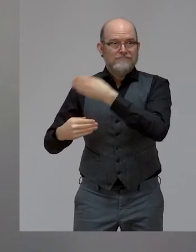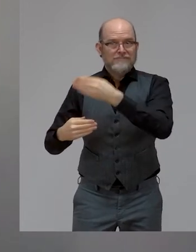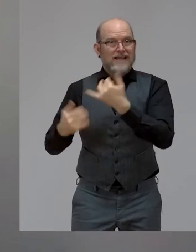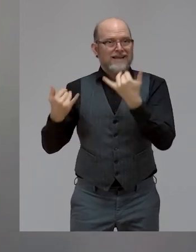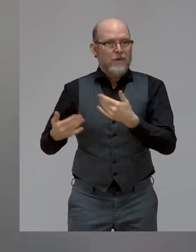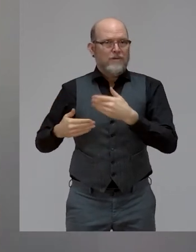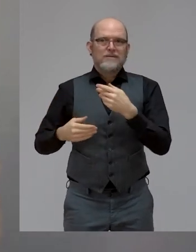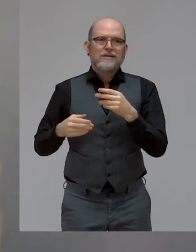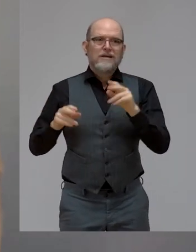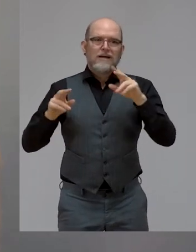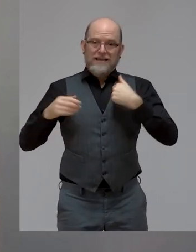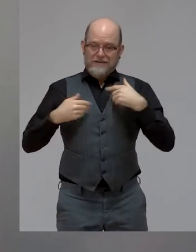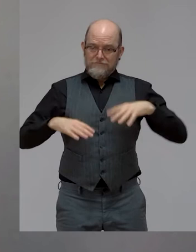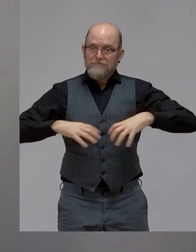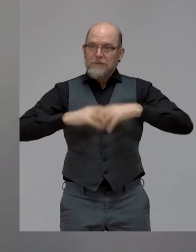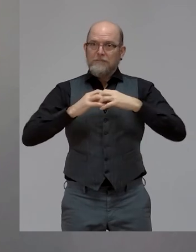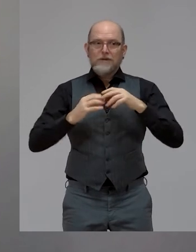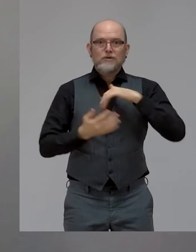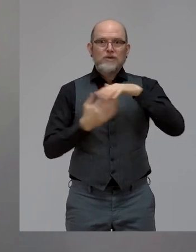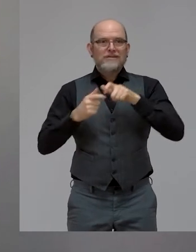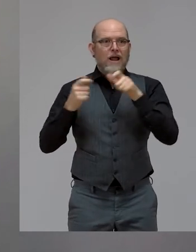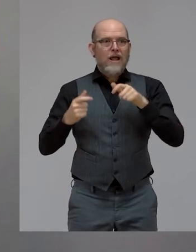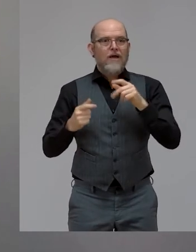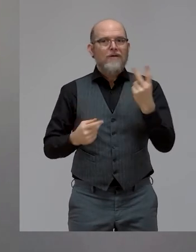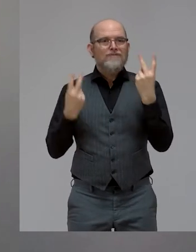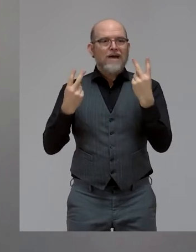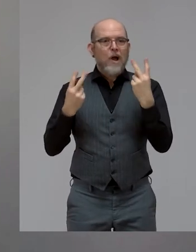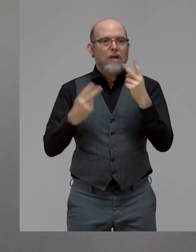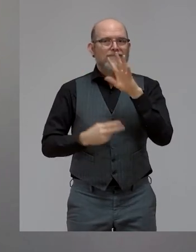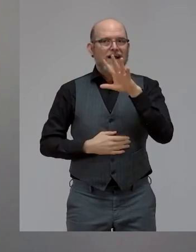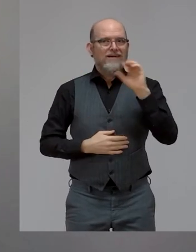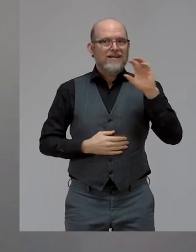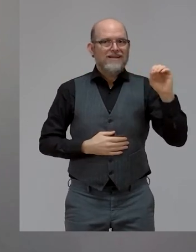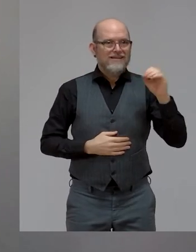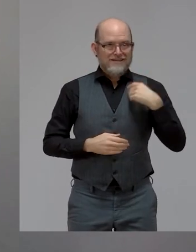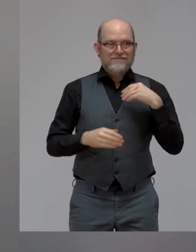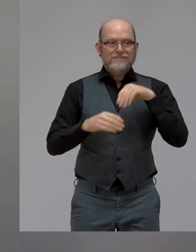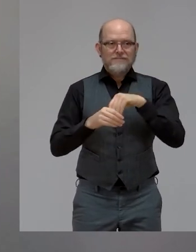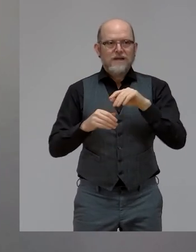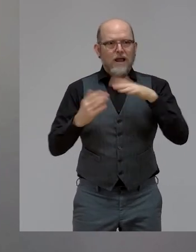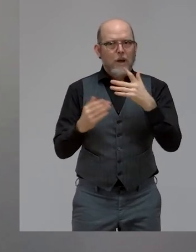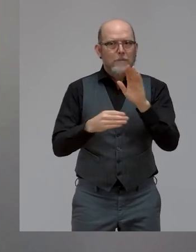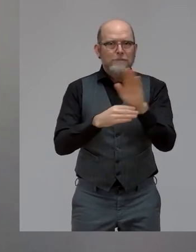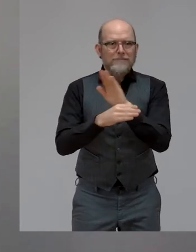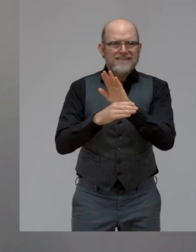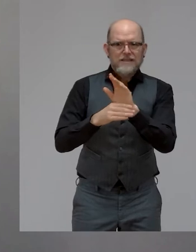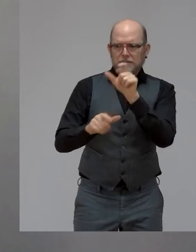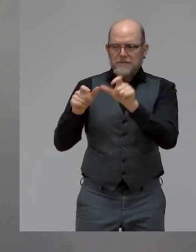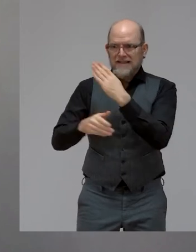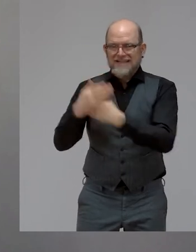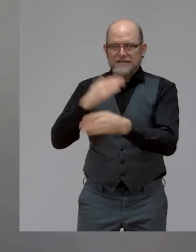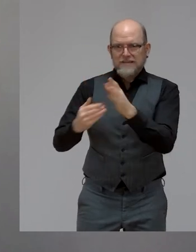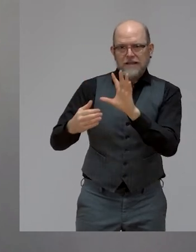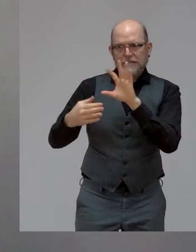this global campaign and community resetting the business system to equally include people with disabilities, this, of